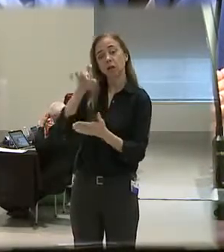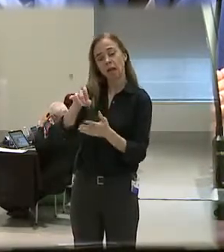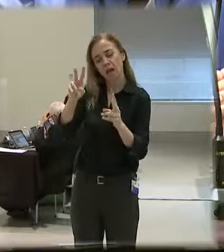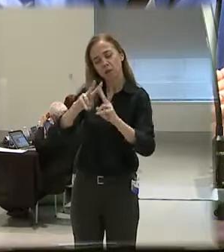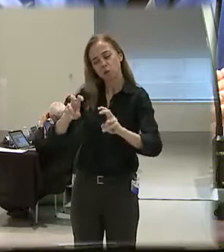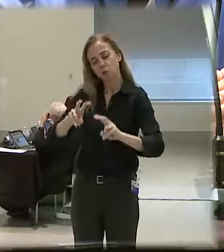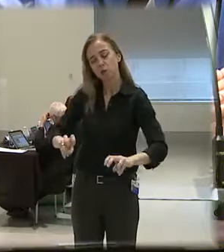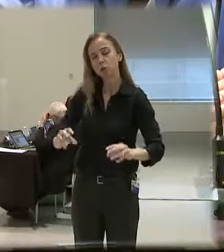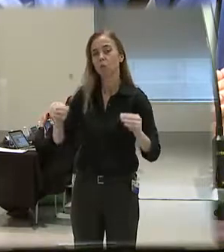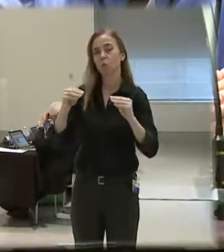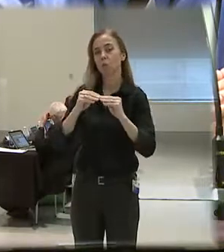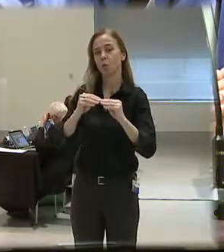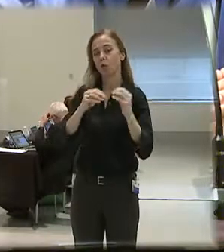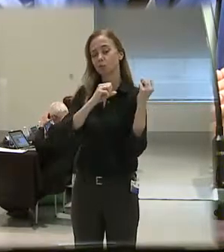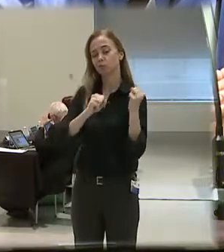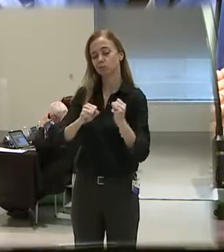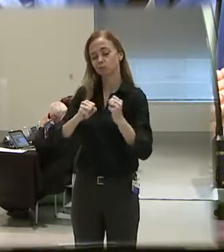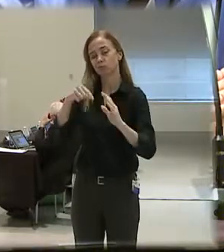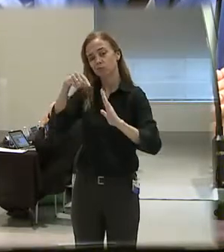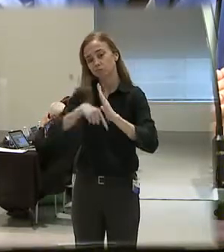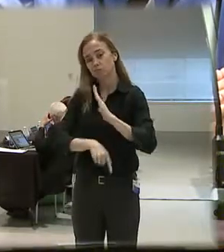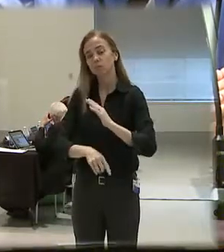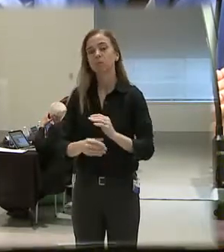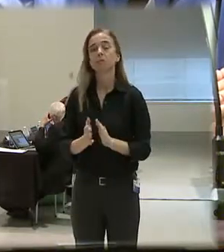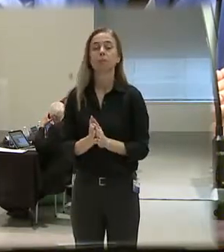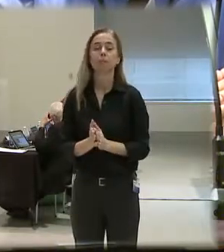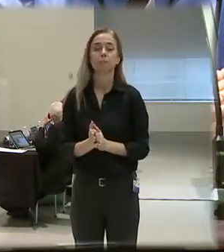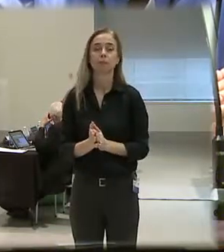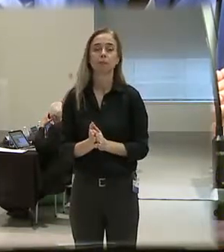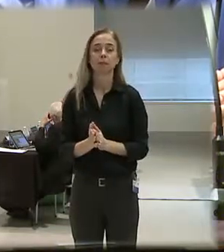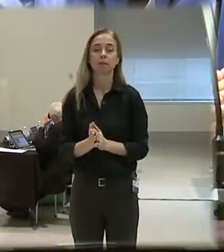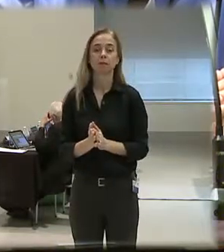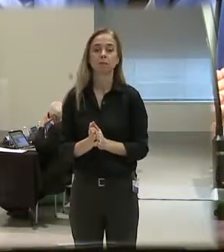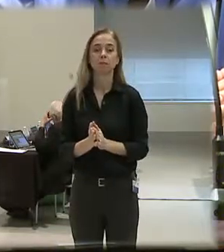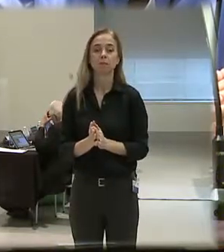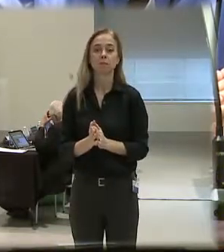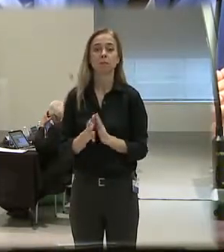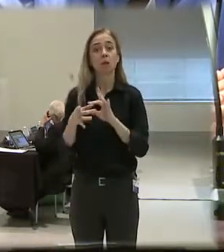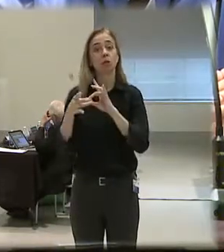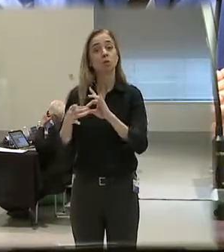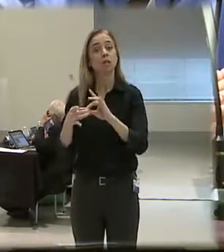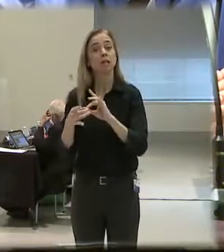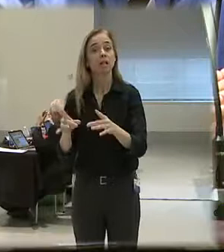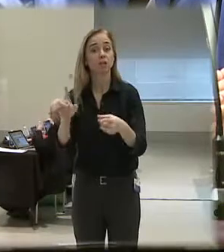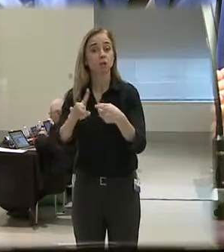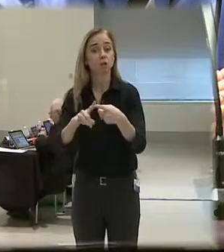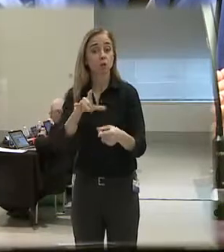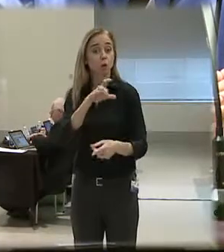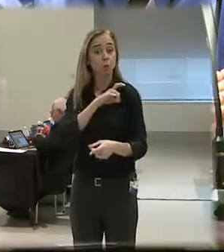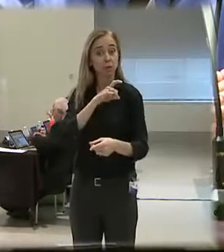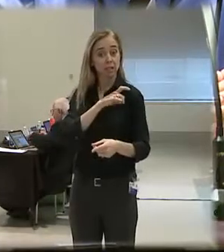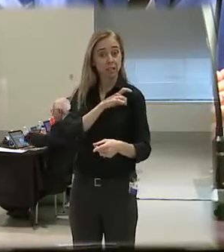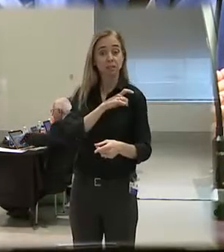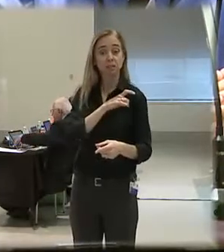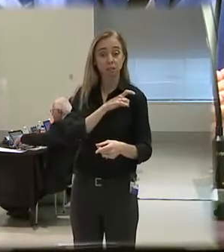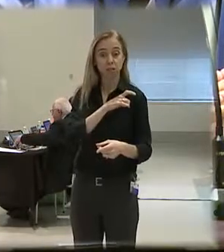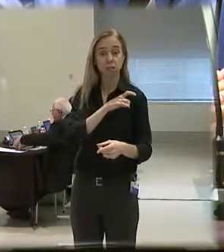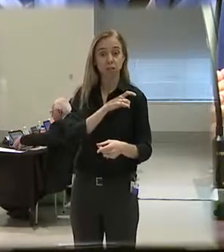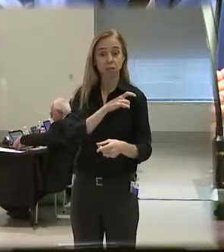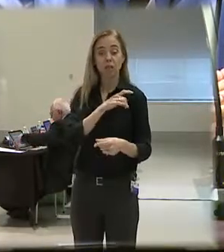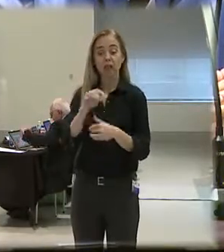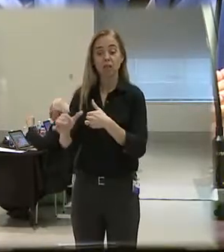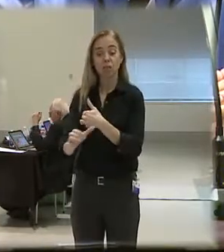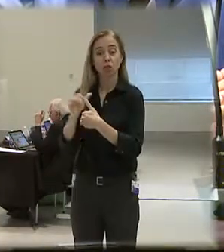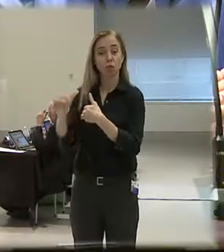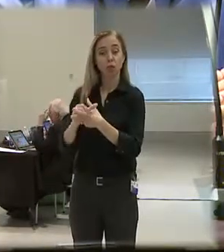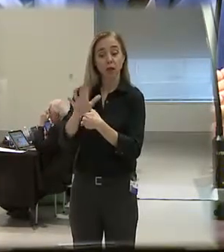more intently as well, too. And one thing, I'll say this and I'll close. As it relates to police officers and threats